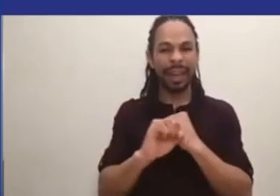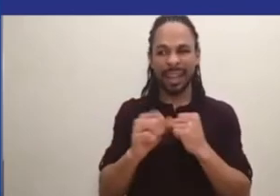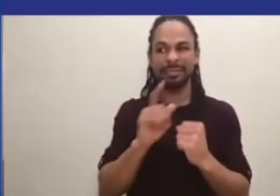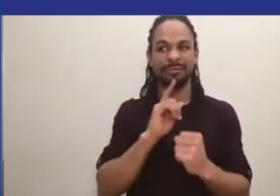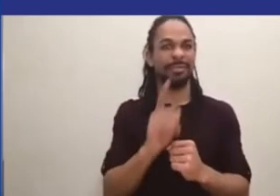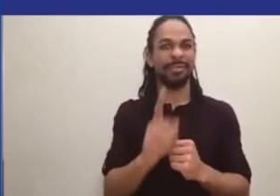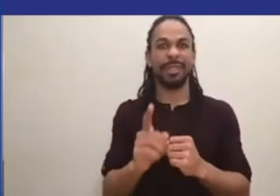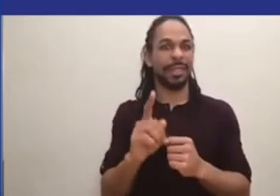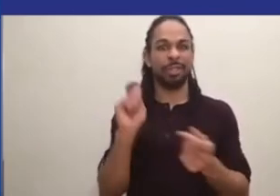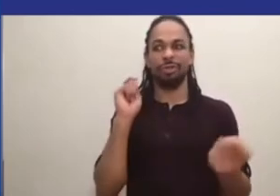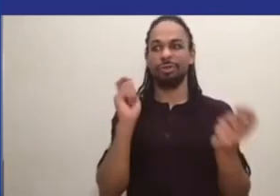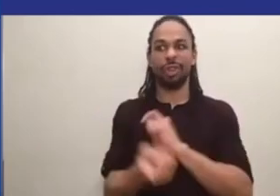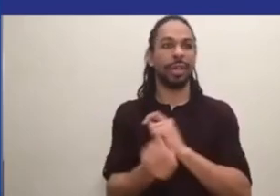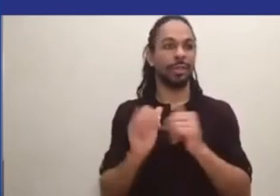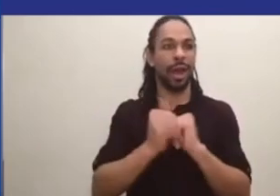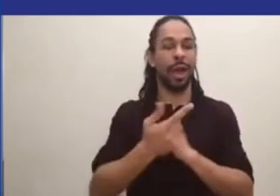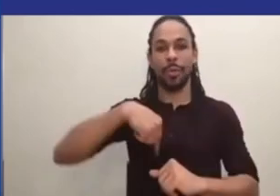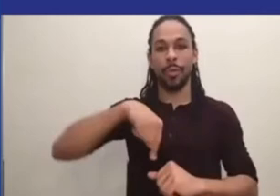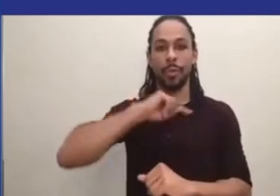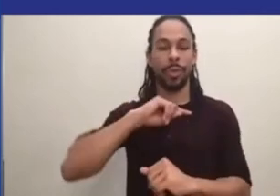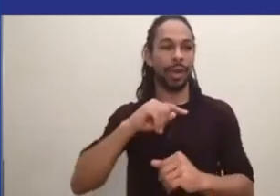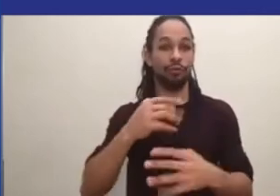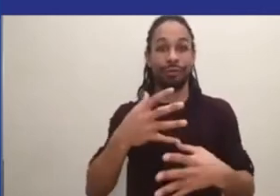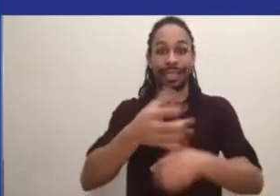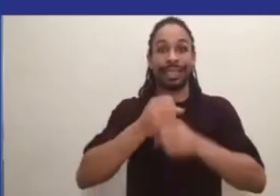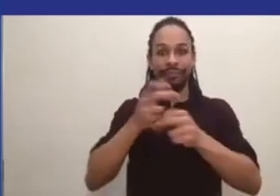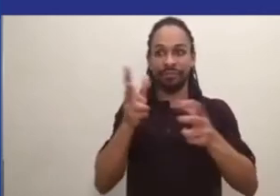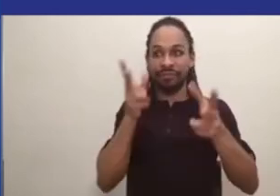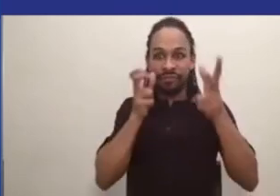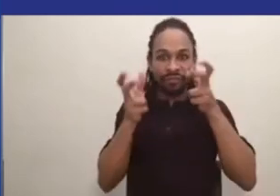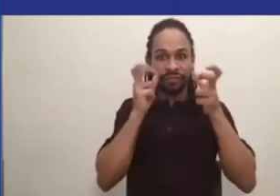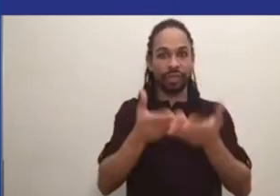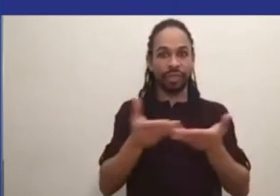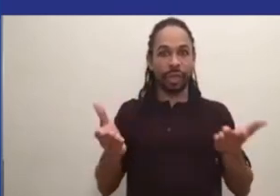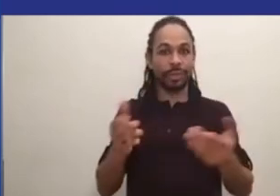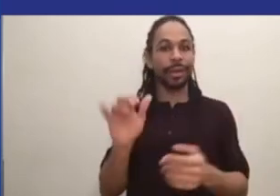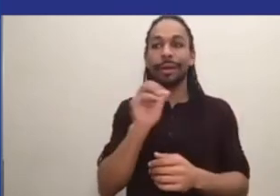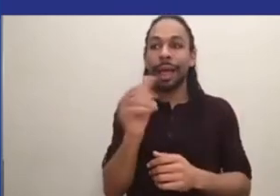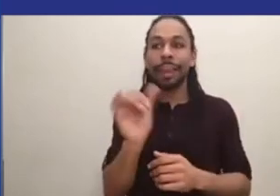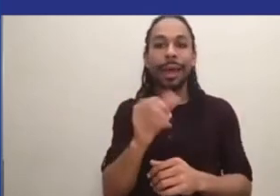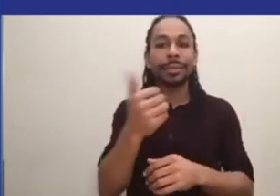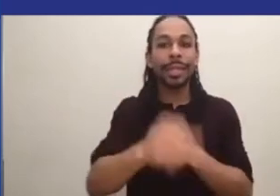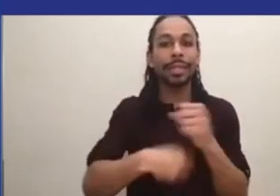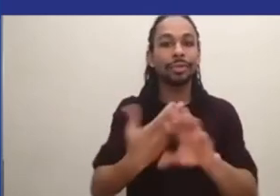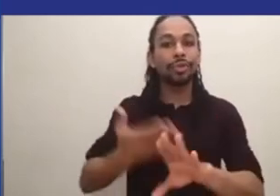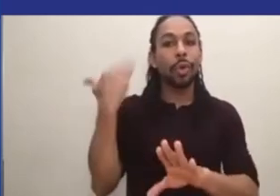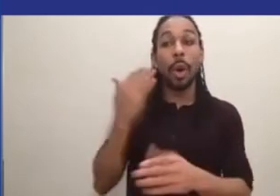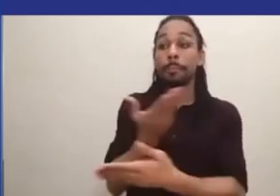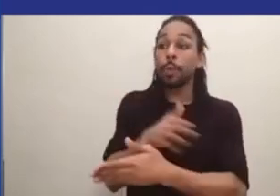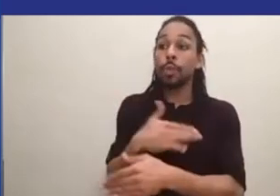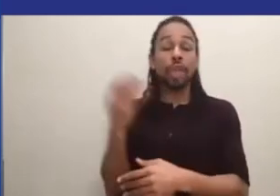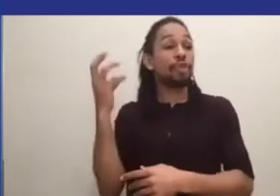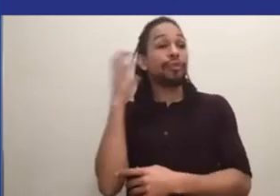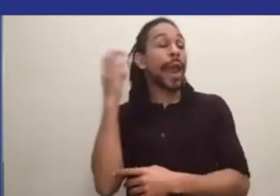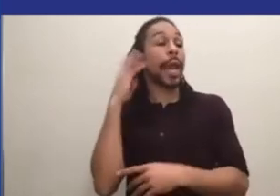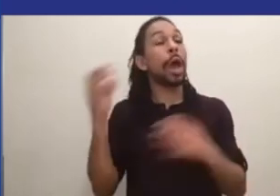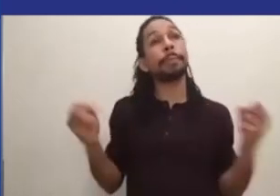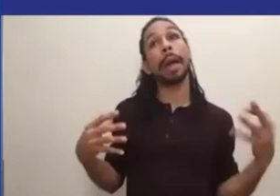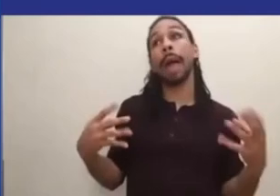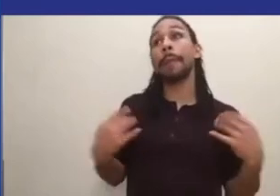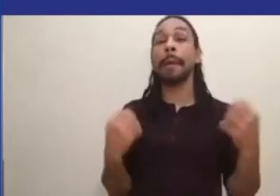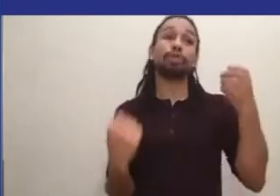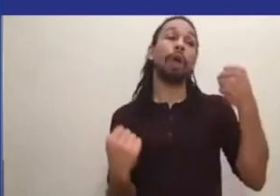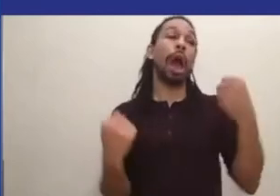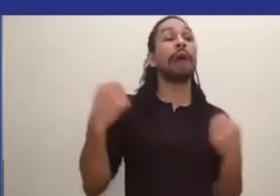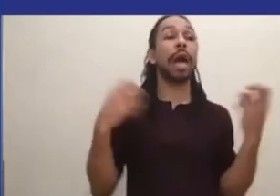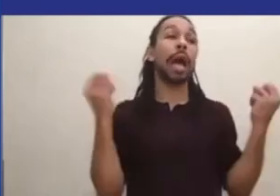You know, we're no longer receiving music how we did 10 years ago. We're no longer hearing music how we did 10 years ago.